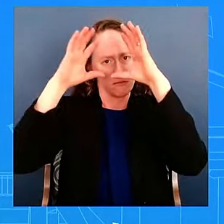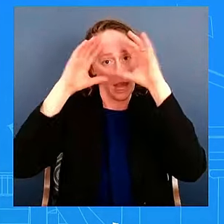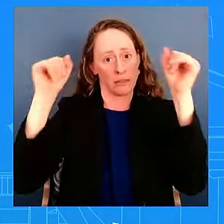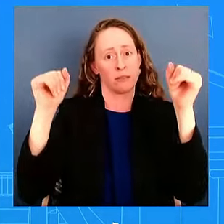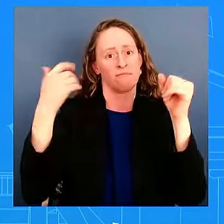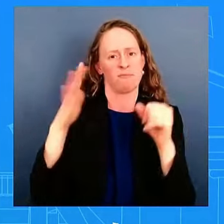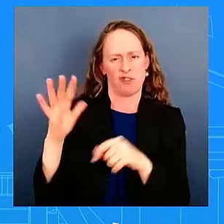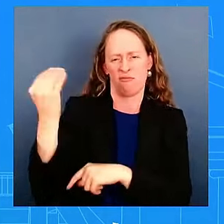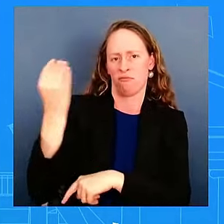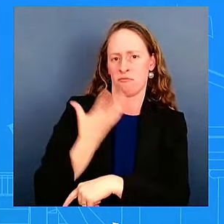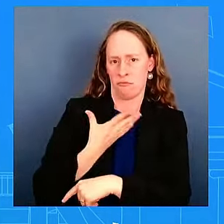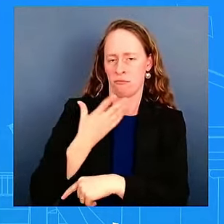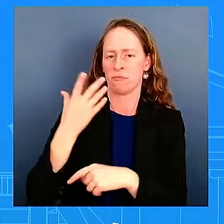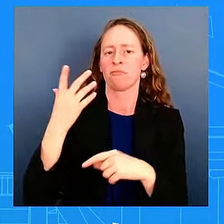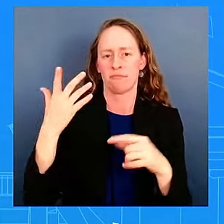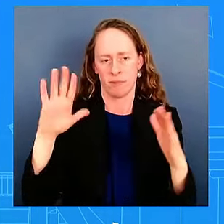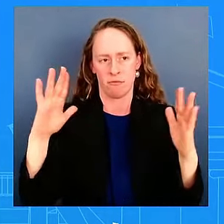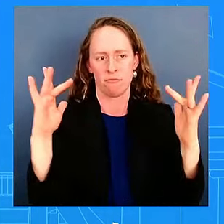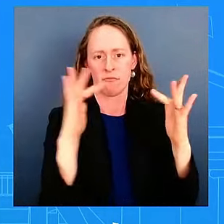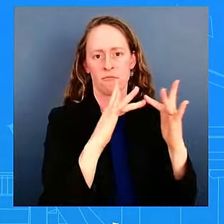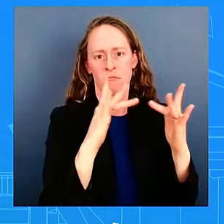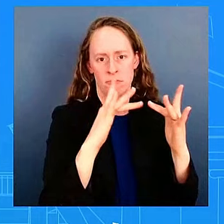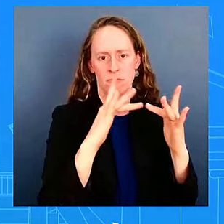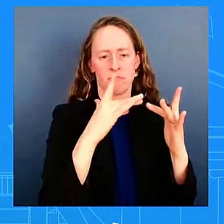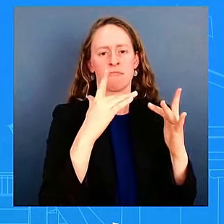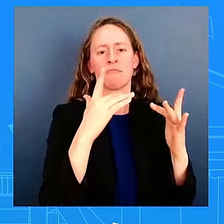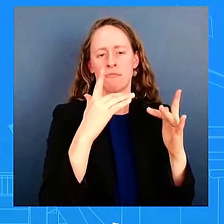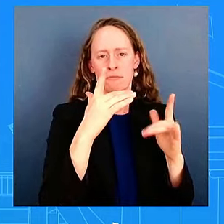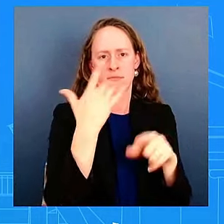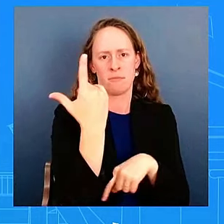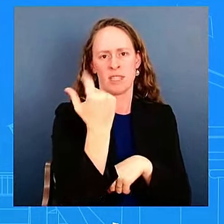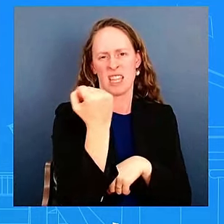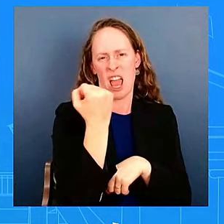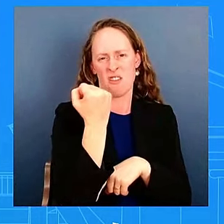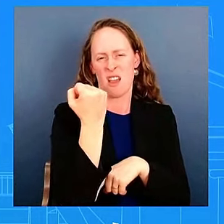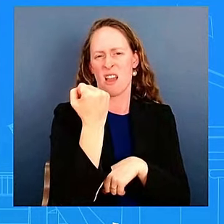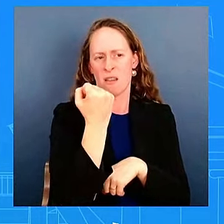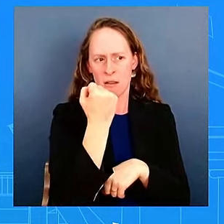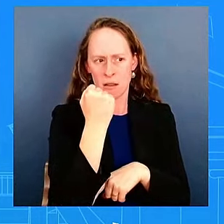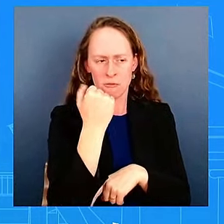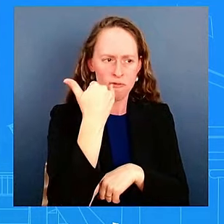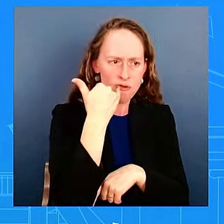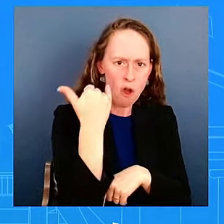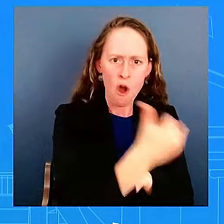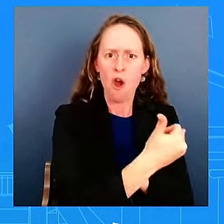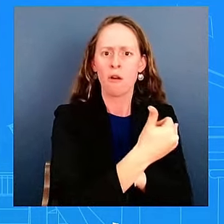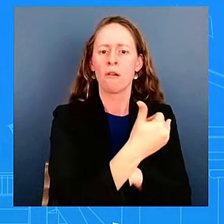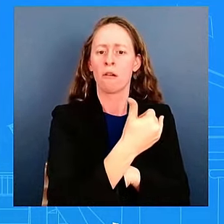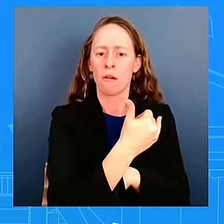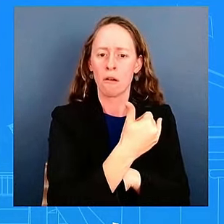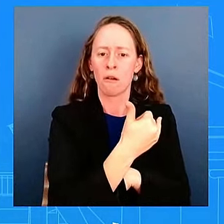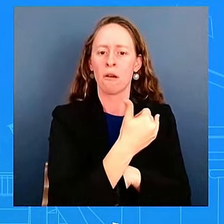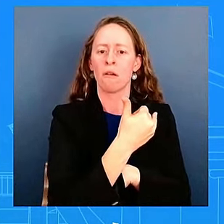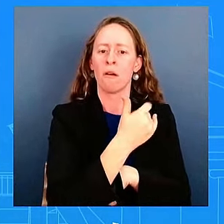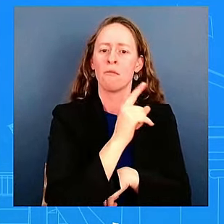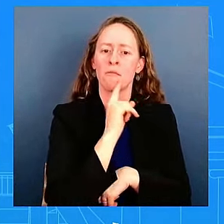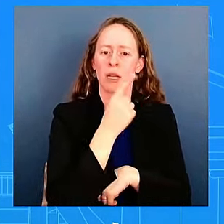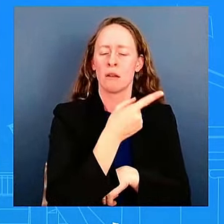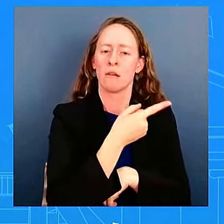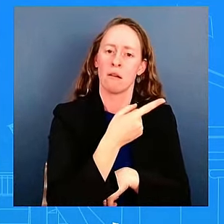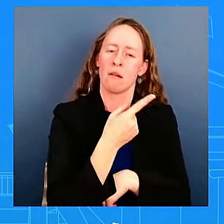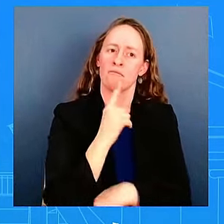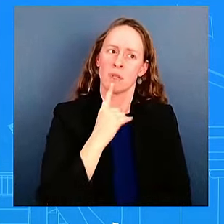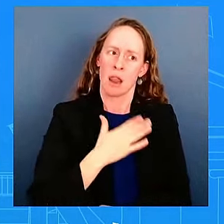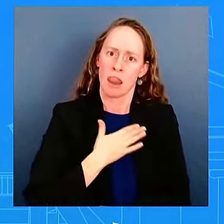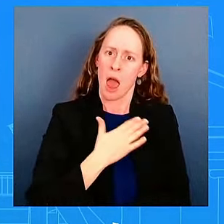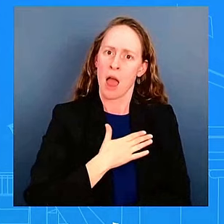Donald Trump on Saturday. He is sincerely grateful that he is doing well and recovering. He had a good and respectful